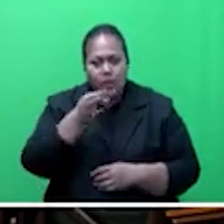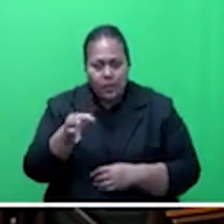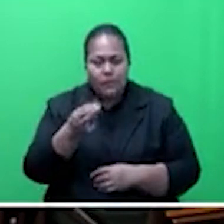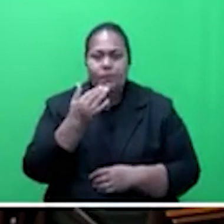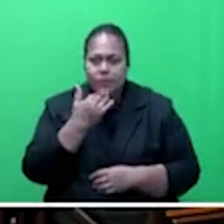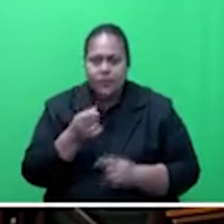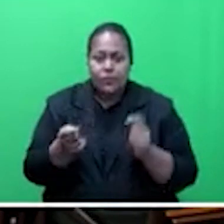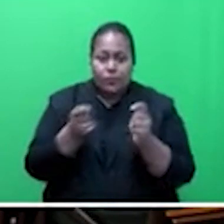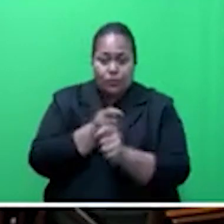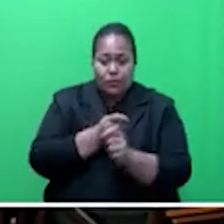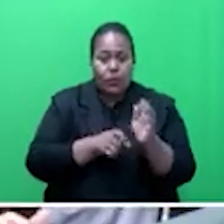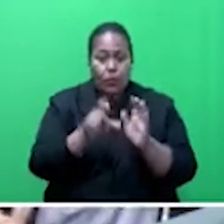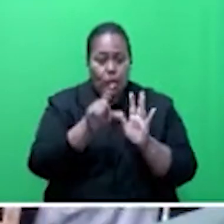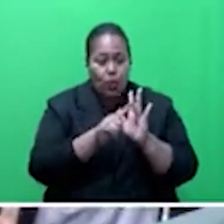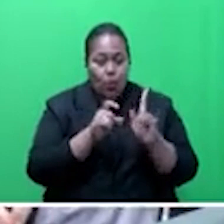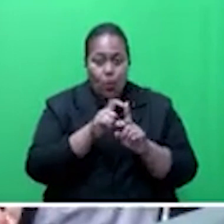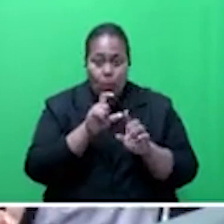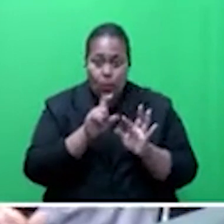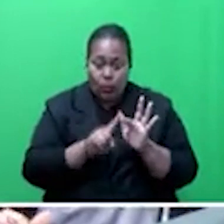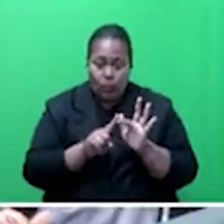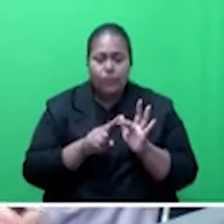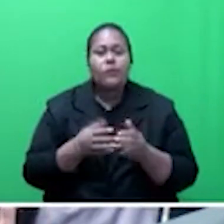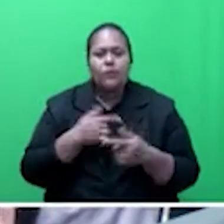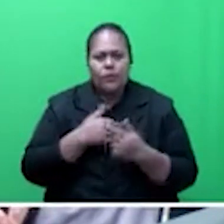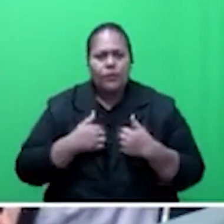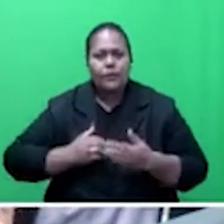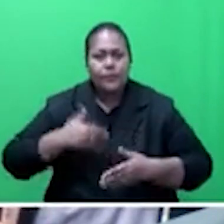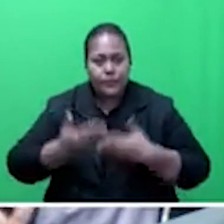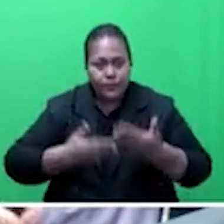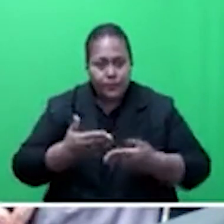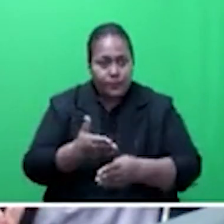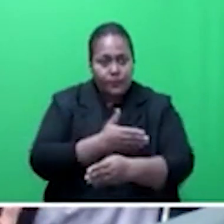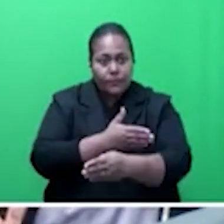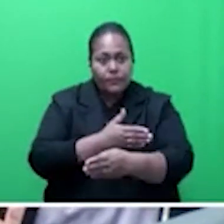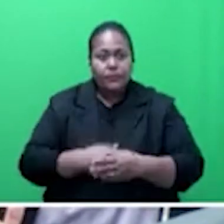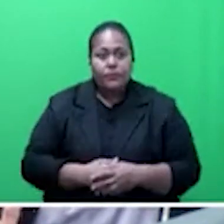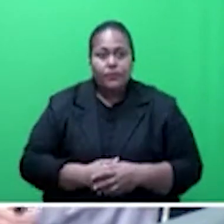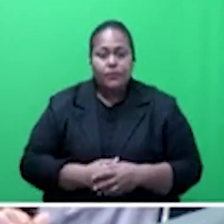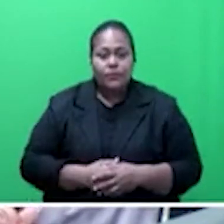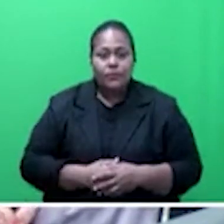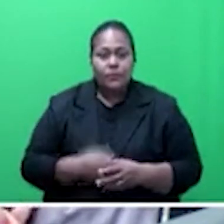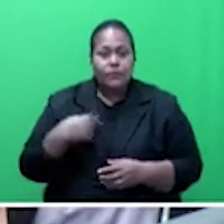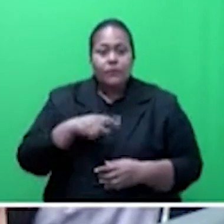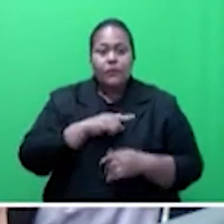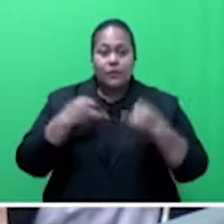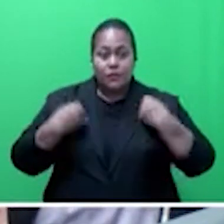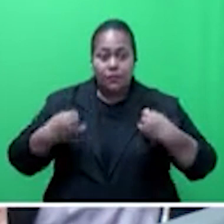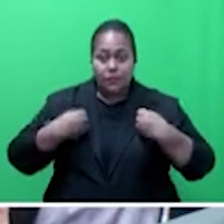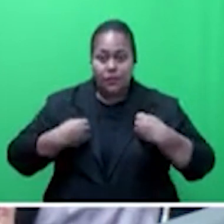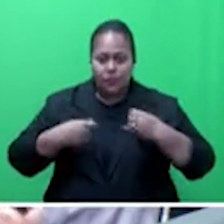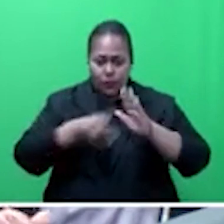particular codes as highlighted earlier on. In practical terms, we have this implemented as was announced and as per the